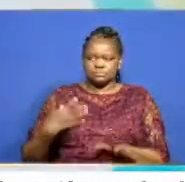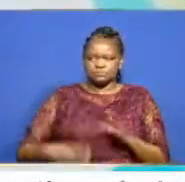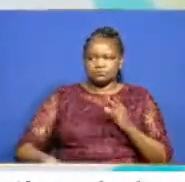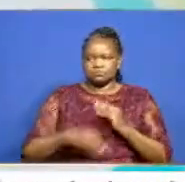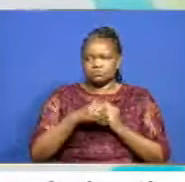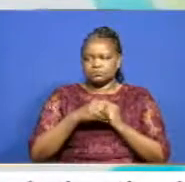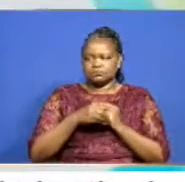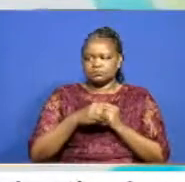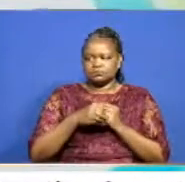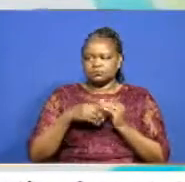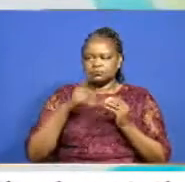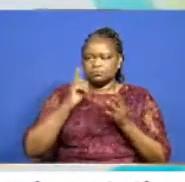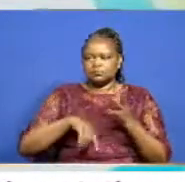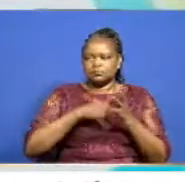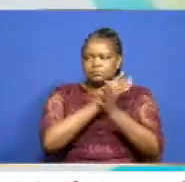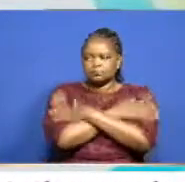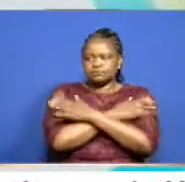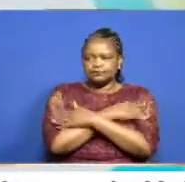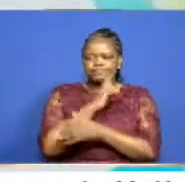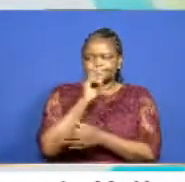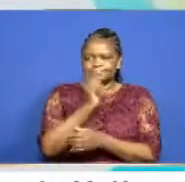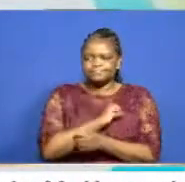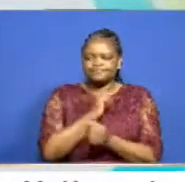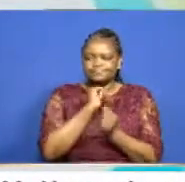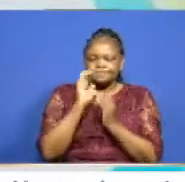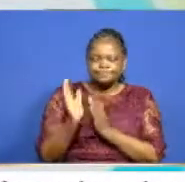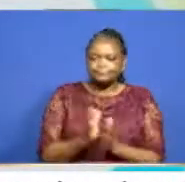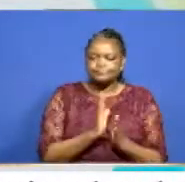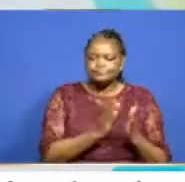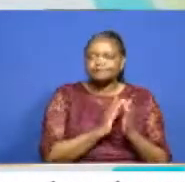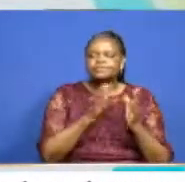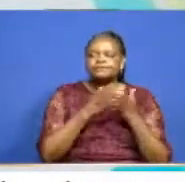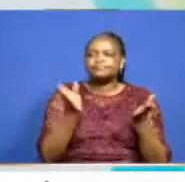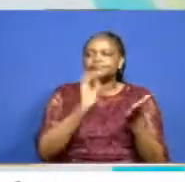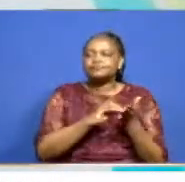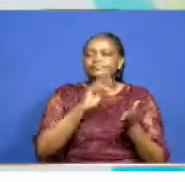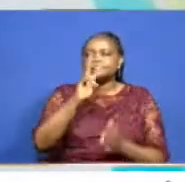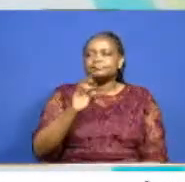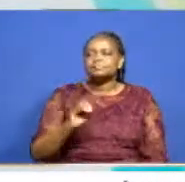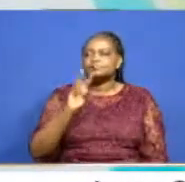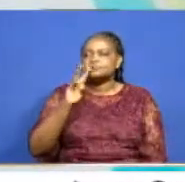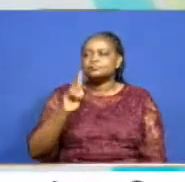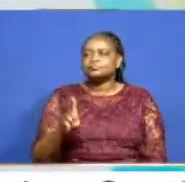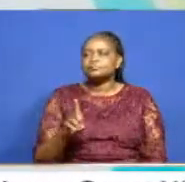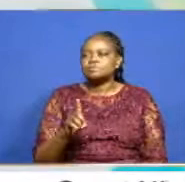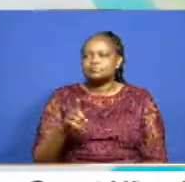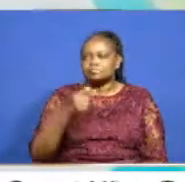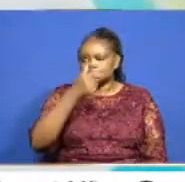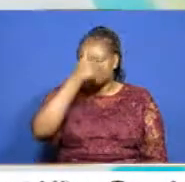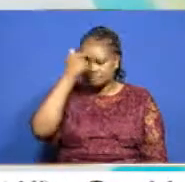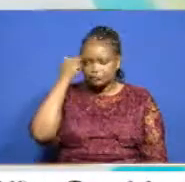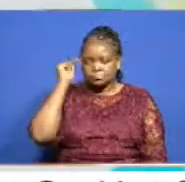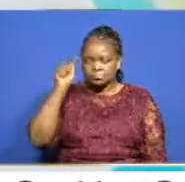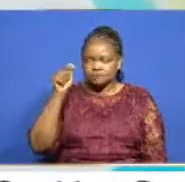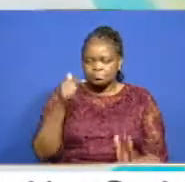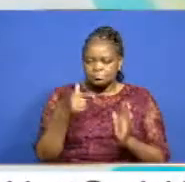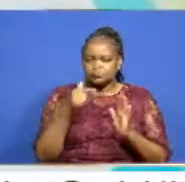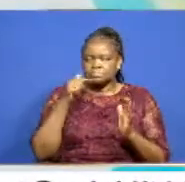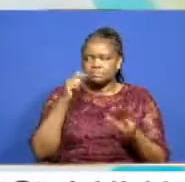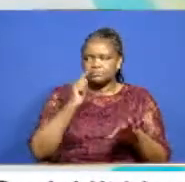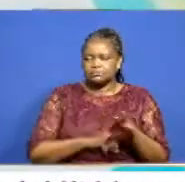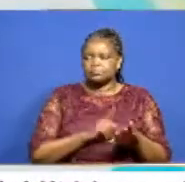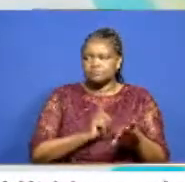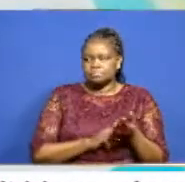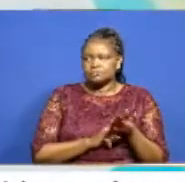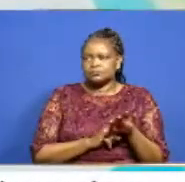Misori has said about preparation for reopening in 2021. Because at this point in time, we have